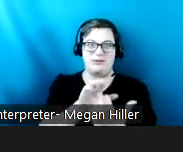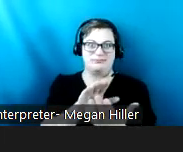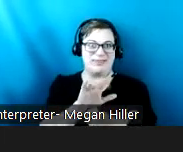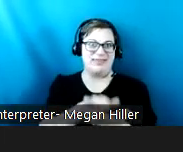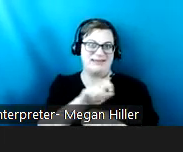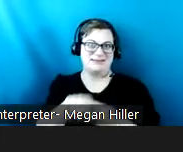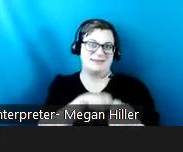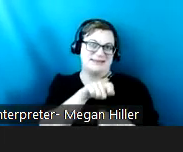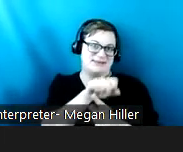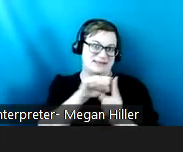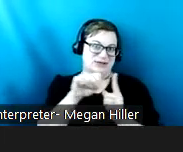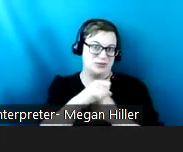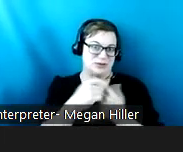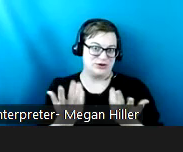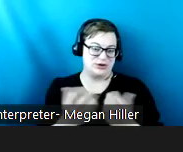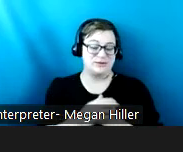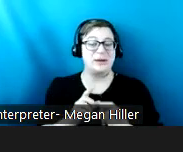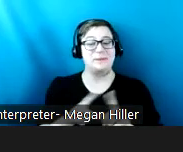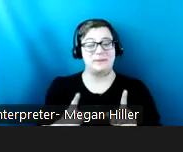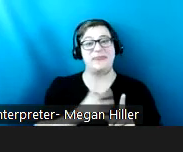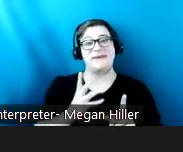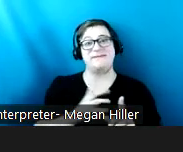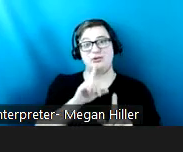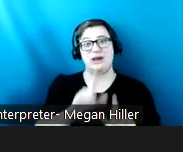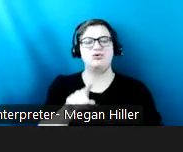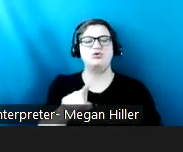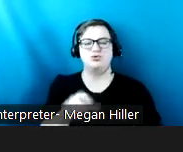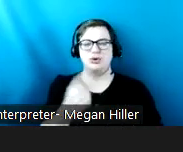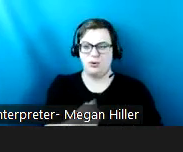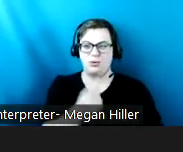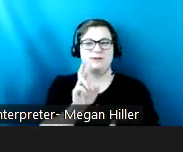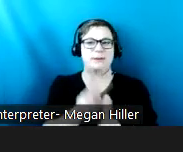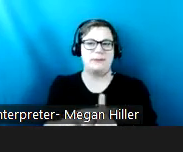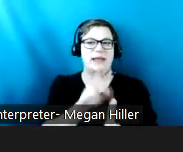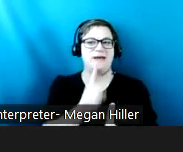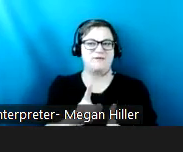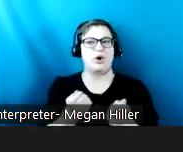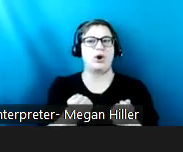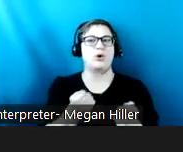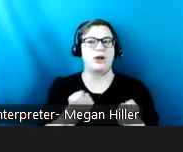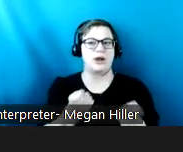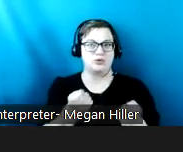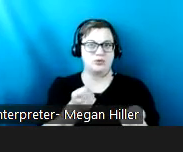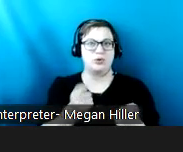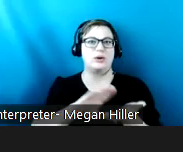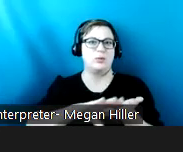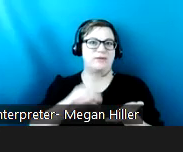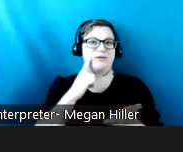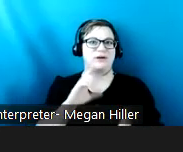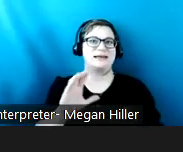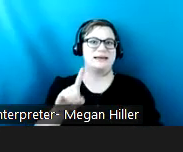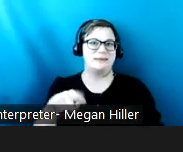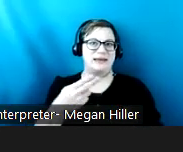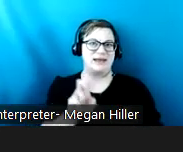situation. The official answer would be you can always apply for a regulatory waiver with CDPHE for them not to enforce